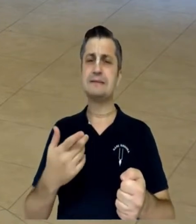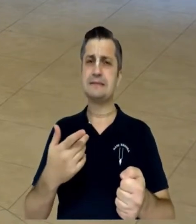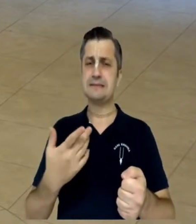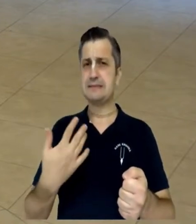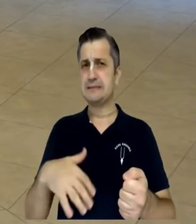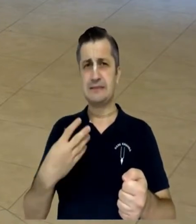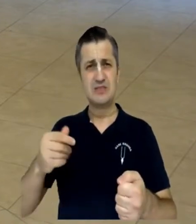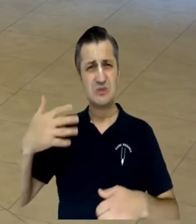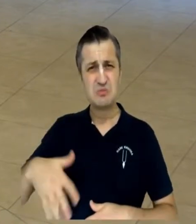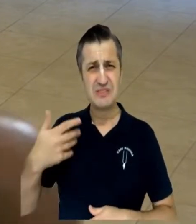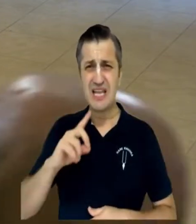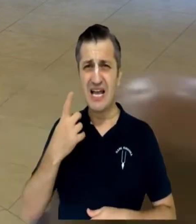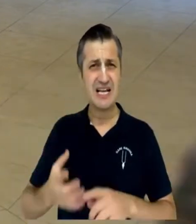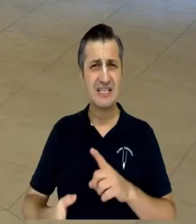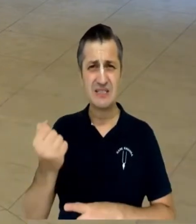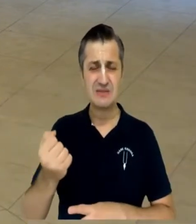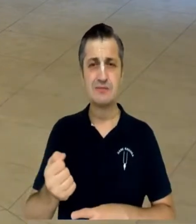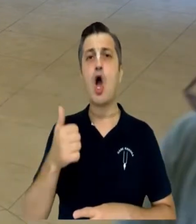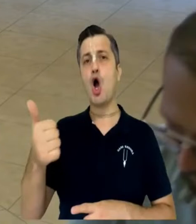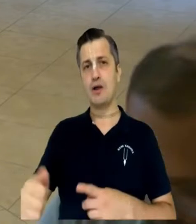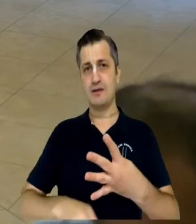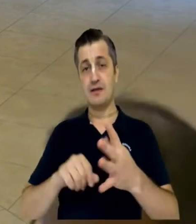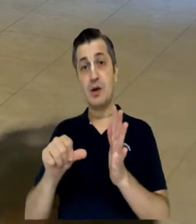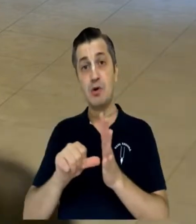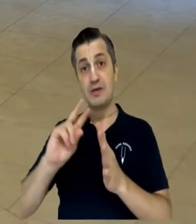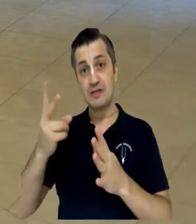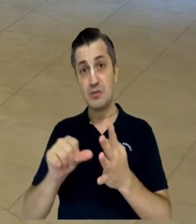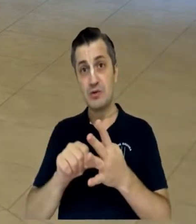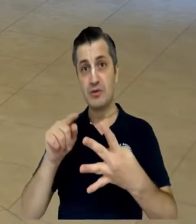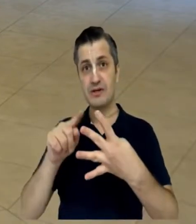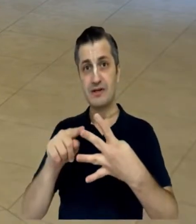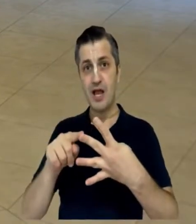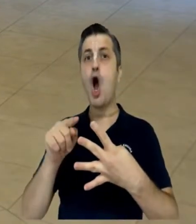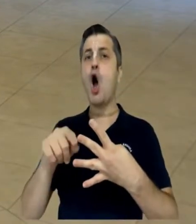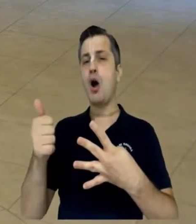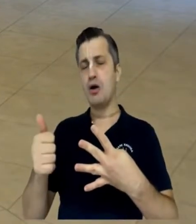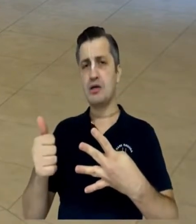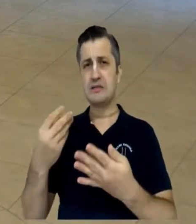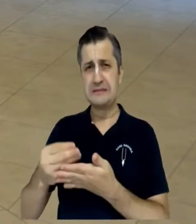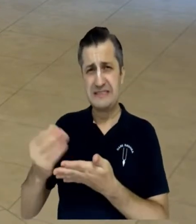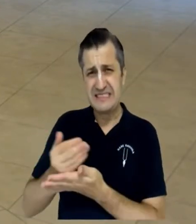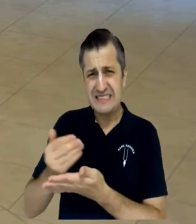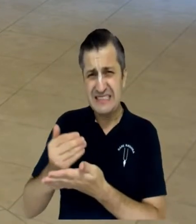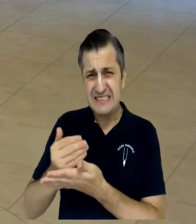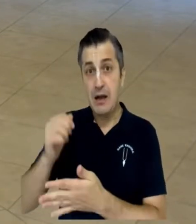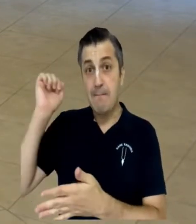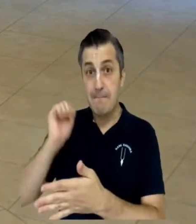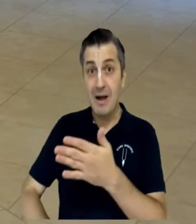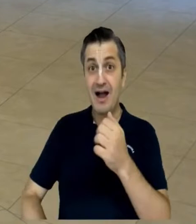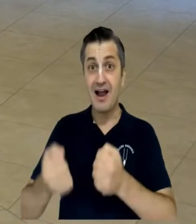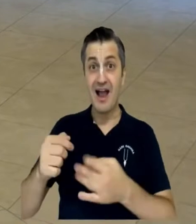doesn't satisfy you, right? Anyone experienced that before? It's like you get that new phone or like you get a new car